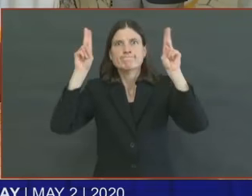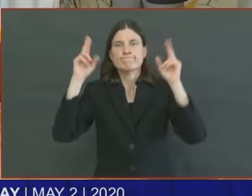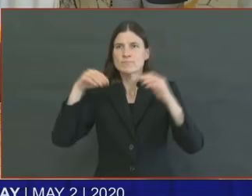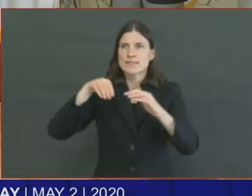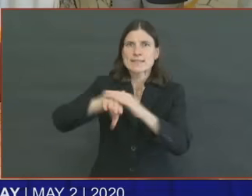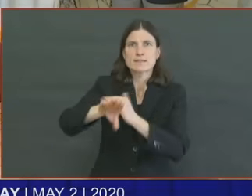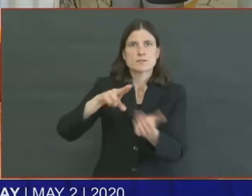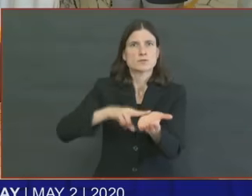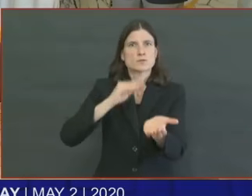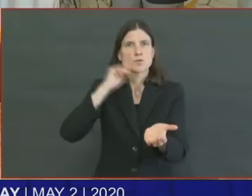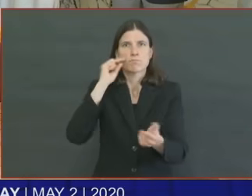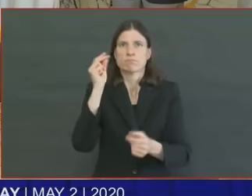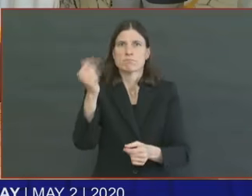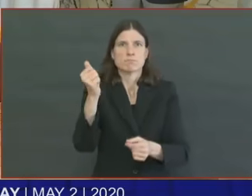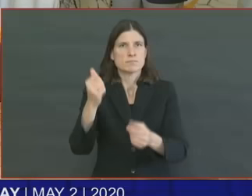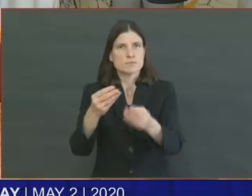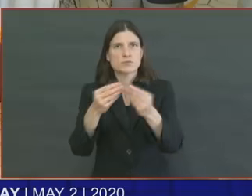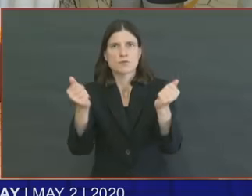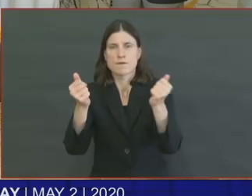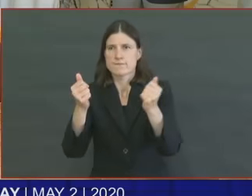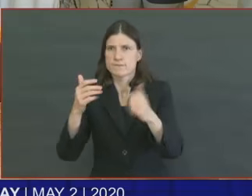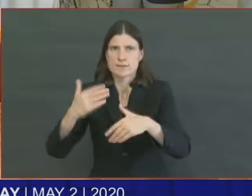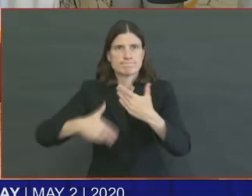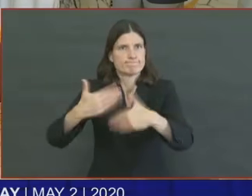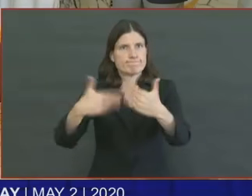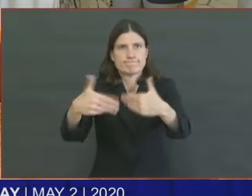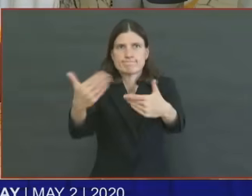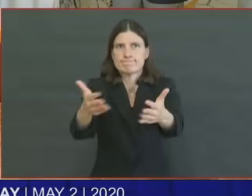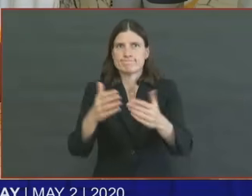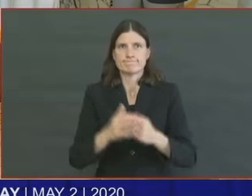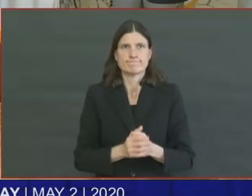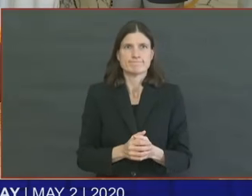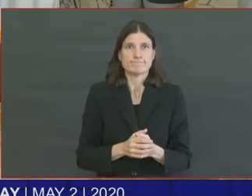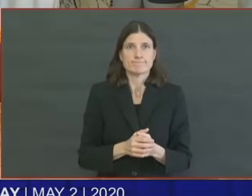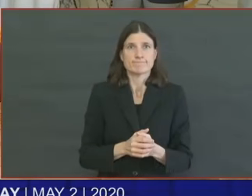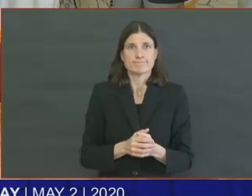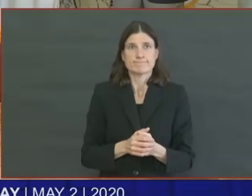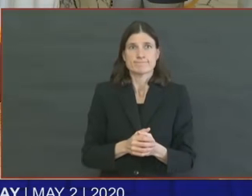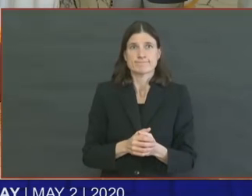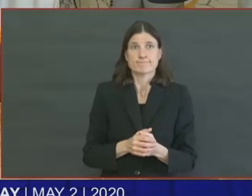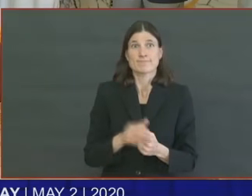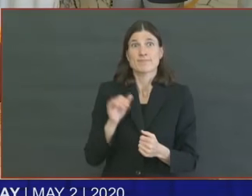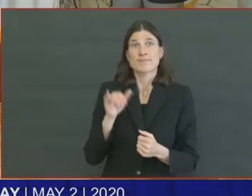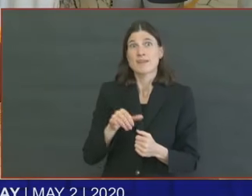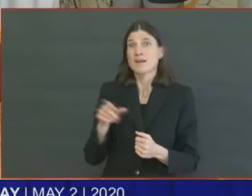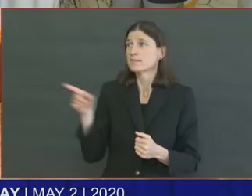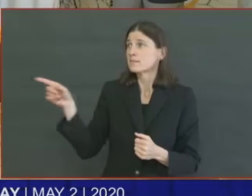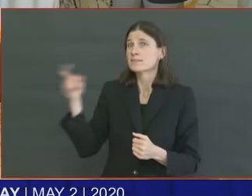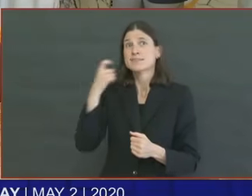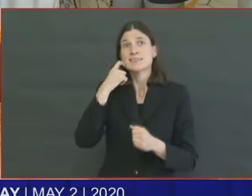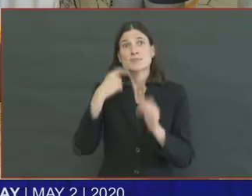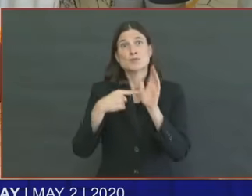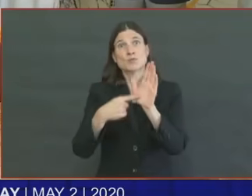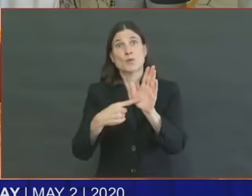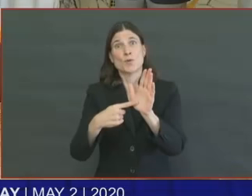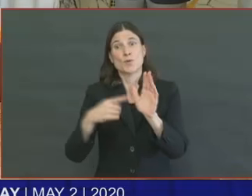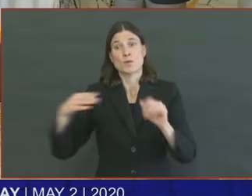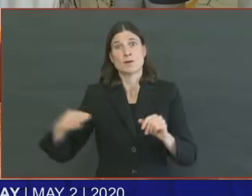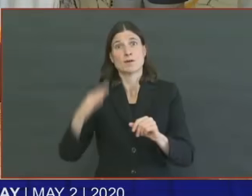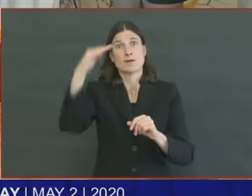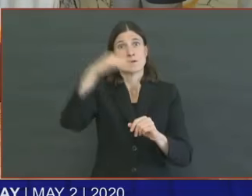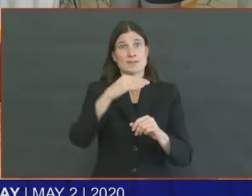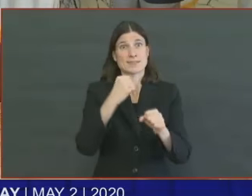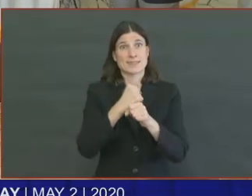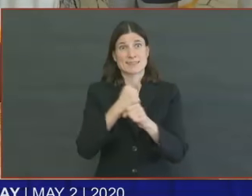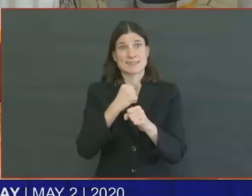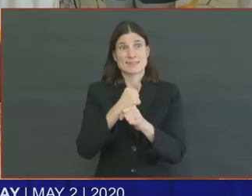that population data point that I shared, to control this and address it. Our last question for the